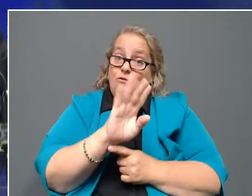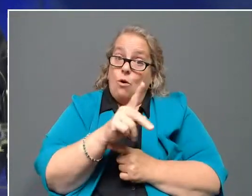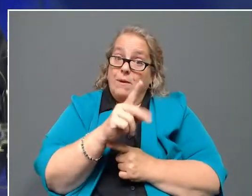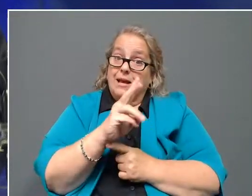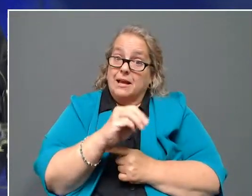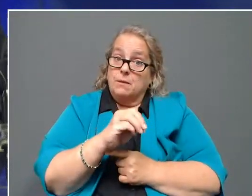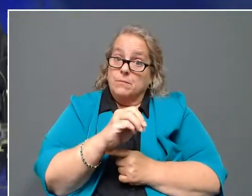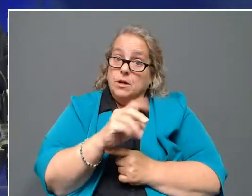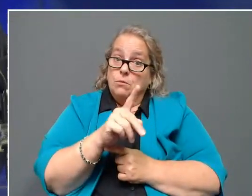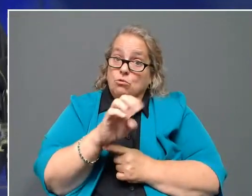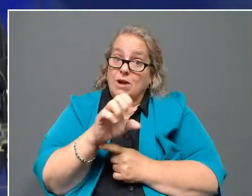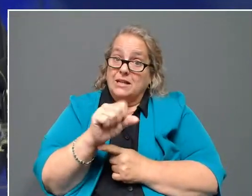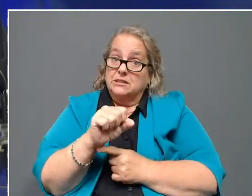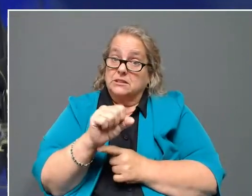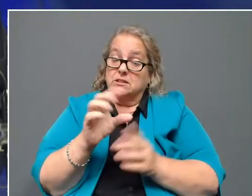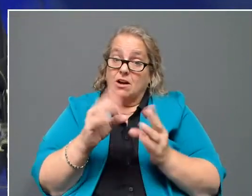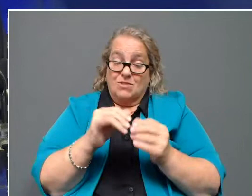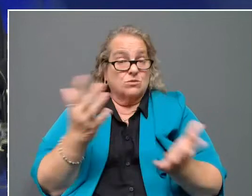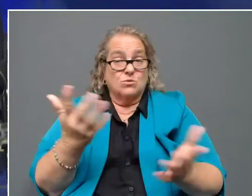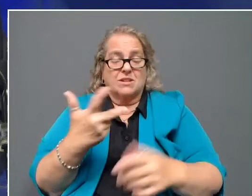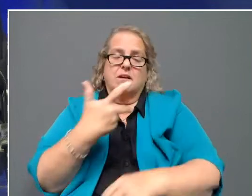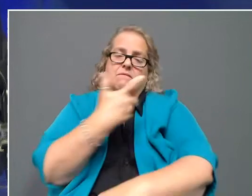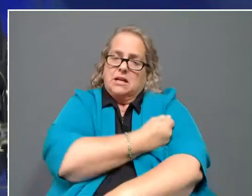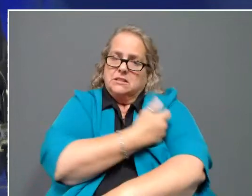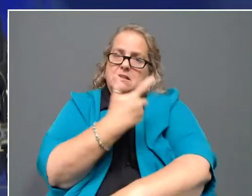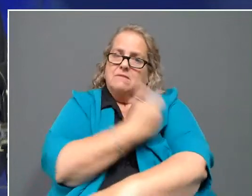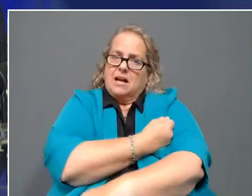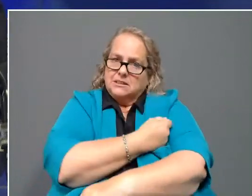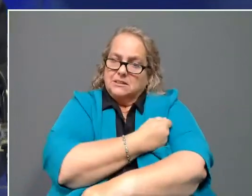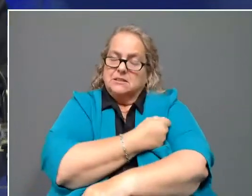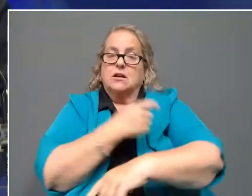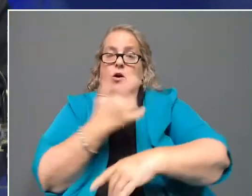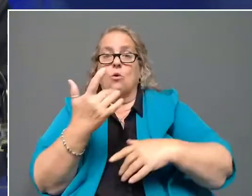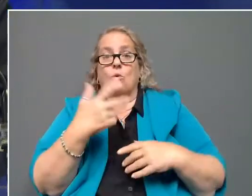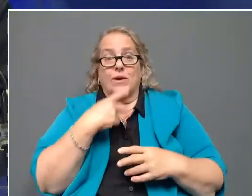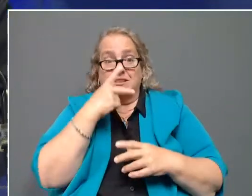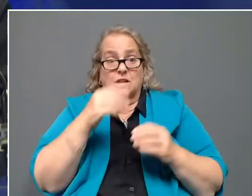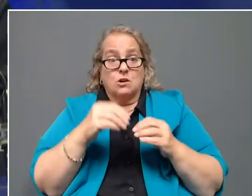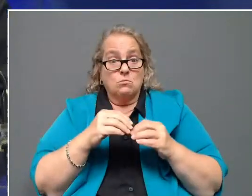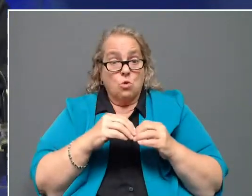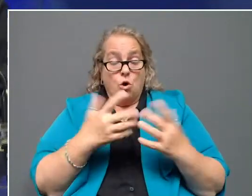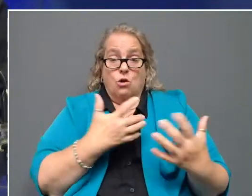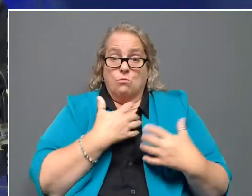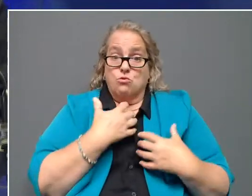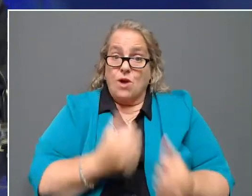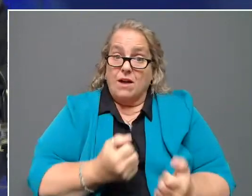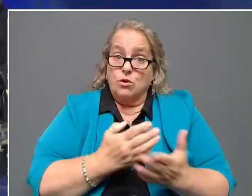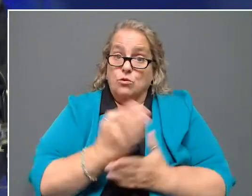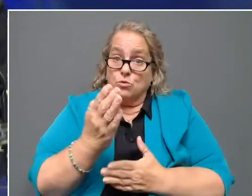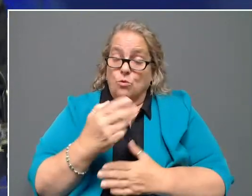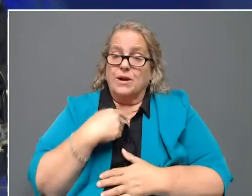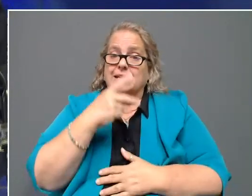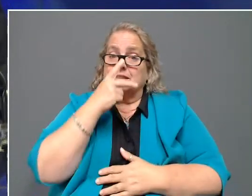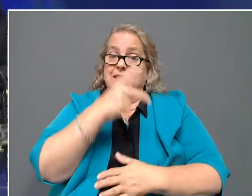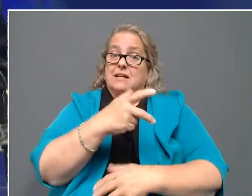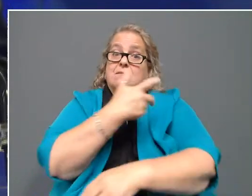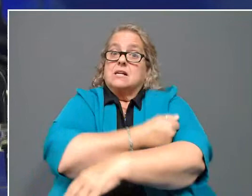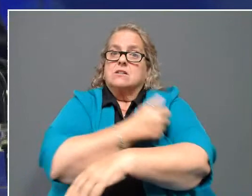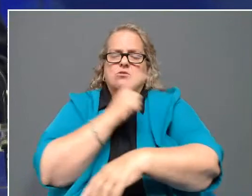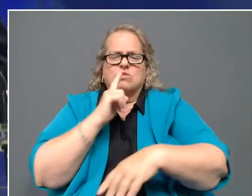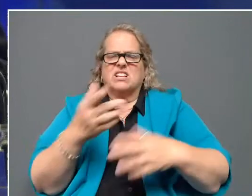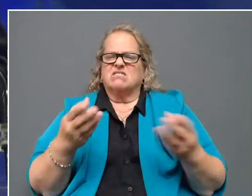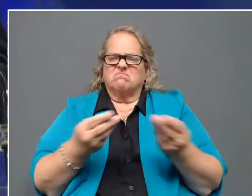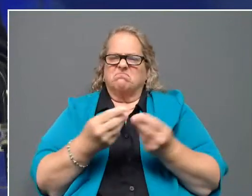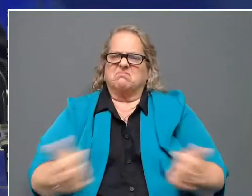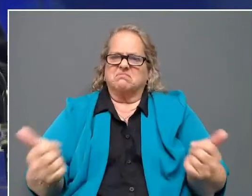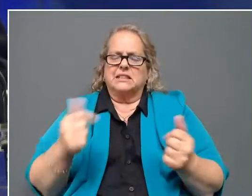vaccines. While we are seeing more breakthrough cases, we are seeing that the vaccines virtually eliminate serious illness and death